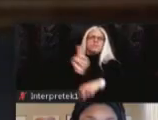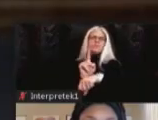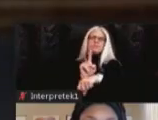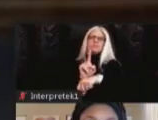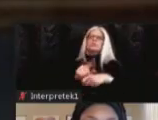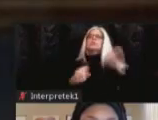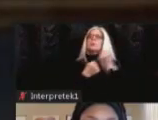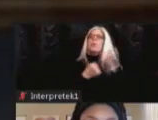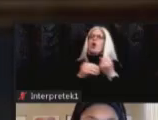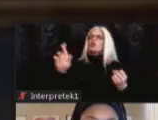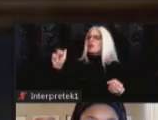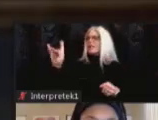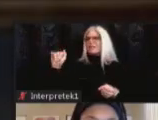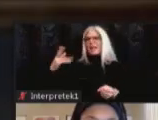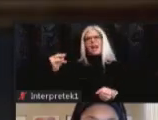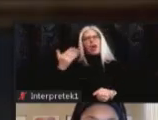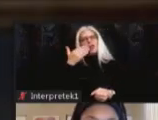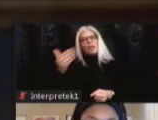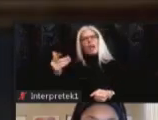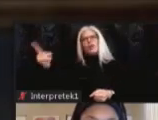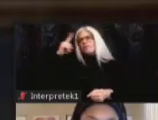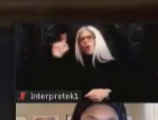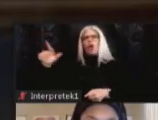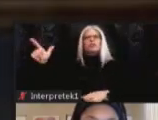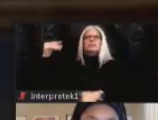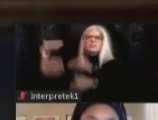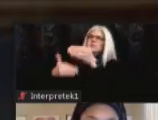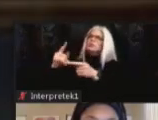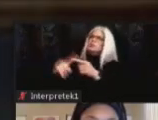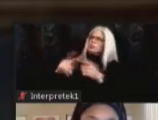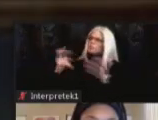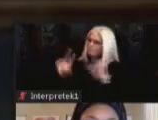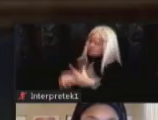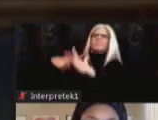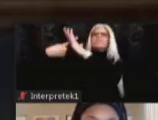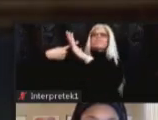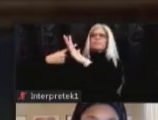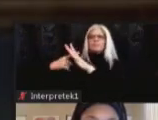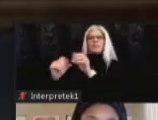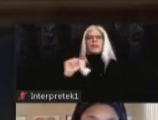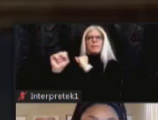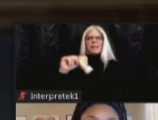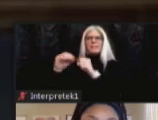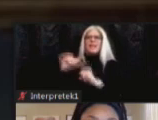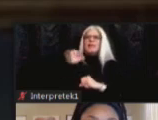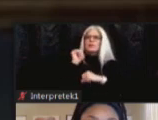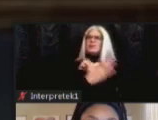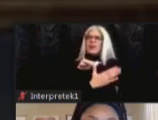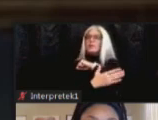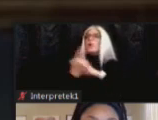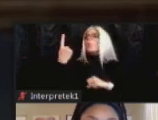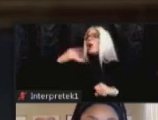her for all she's done to reboot the campaign in Alachua County. One of the benefits of a Children's Trust is